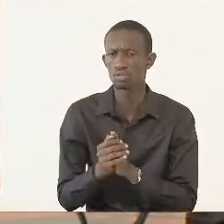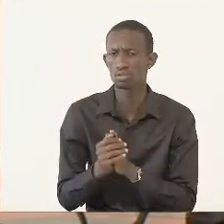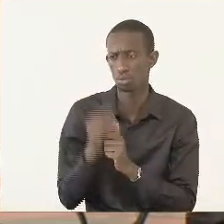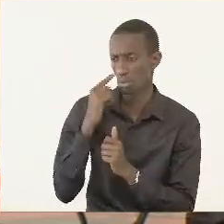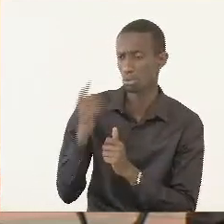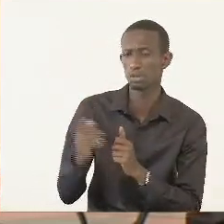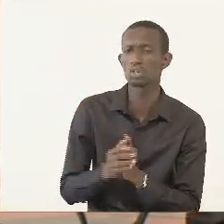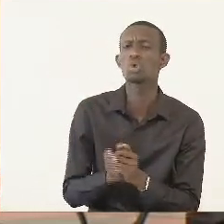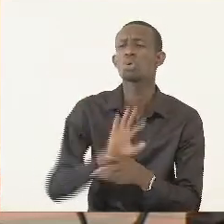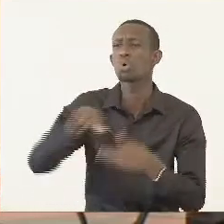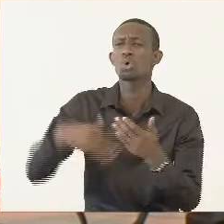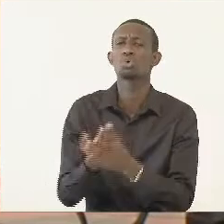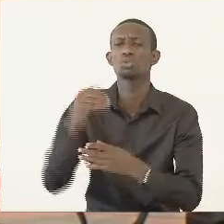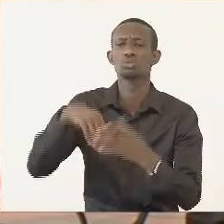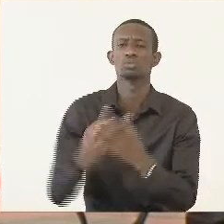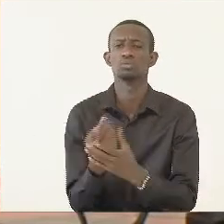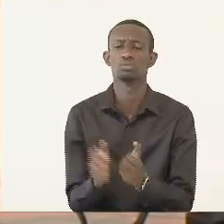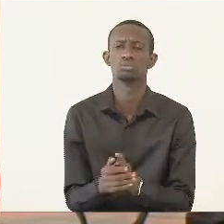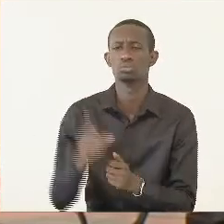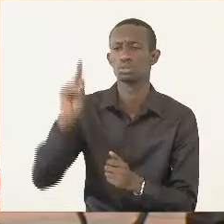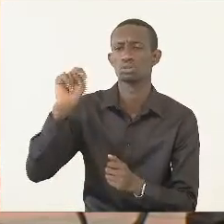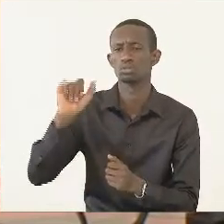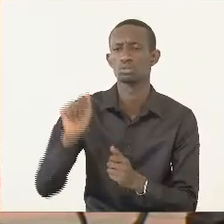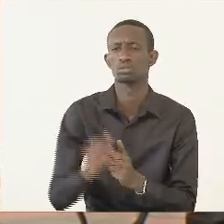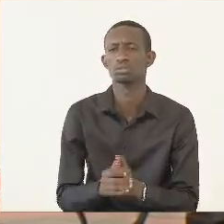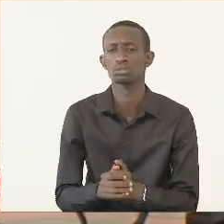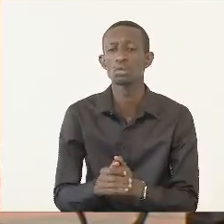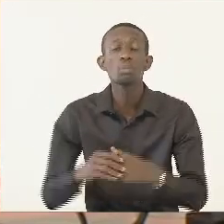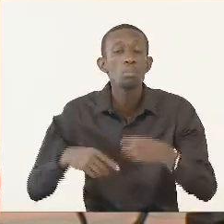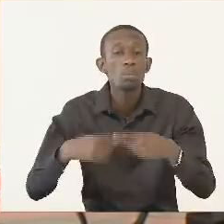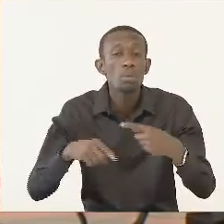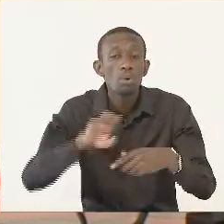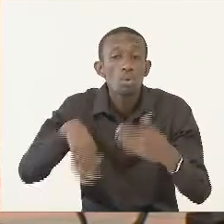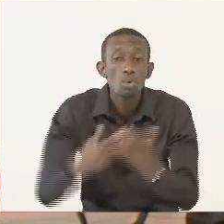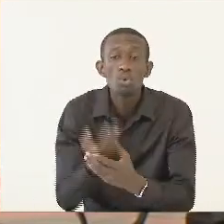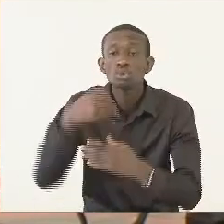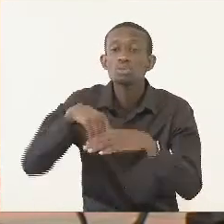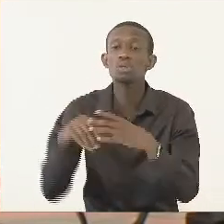That's our annotation. The whole process on one page.